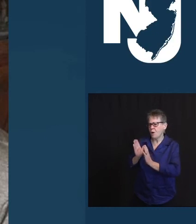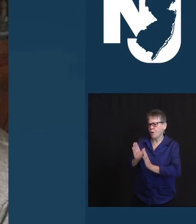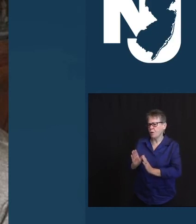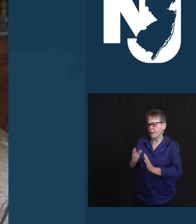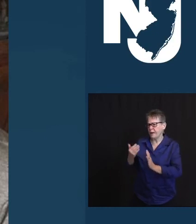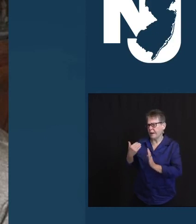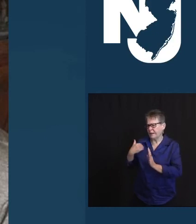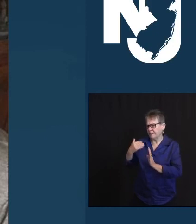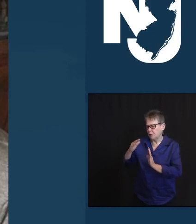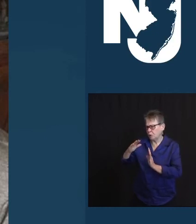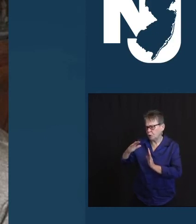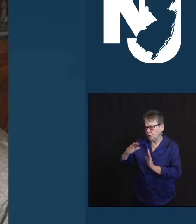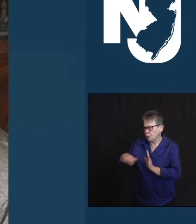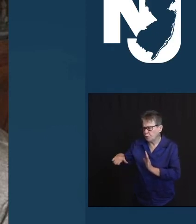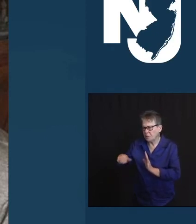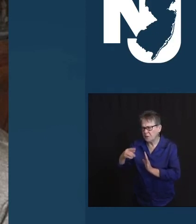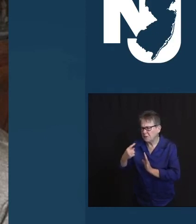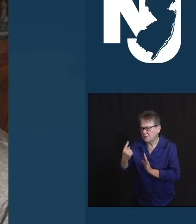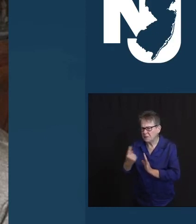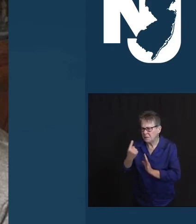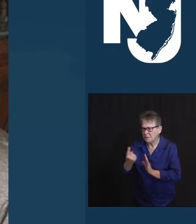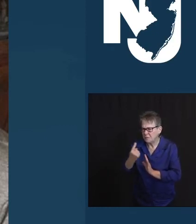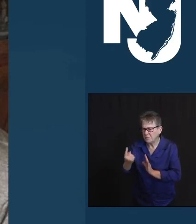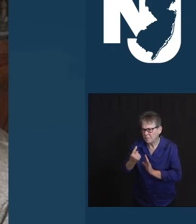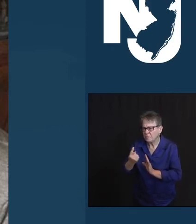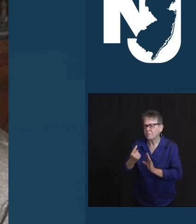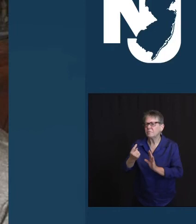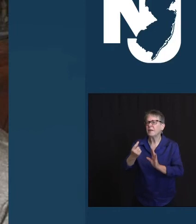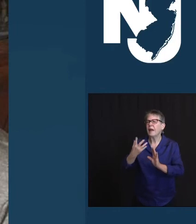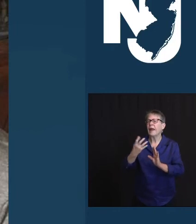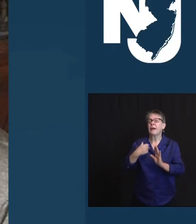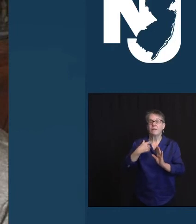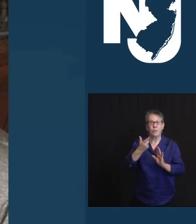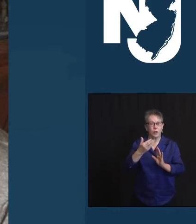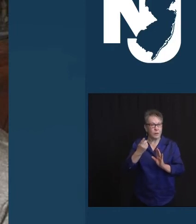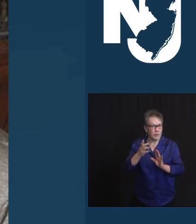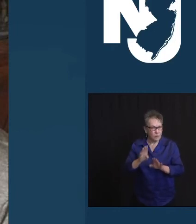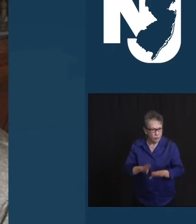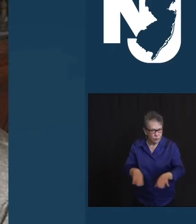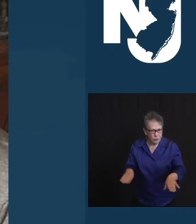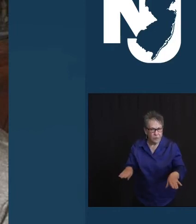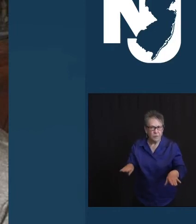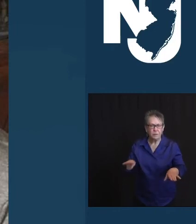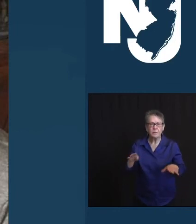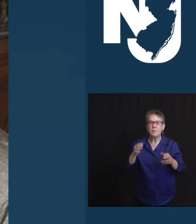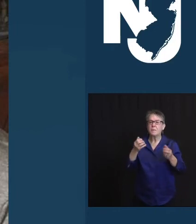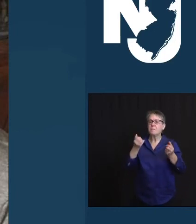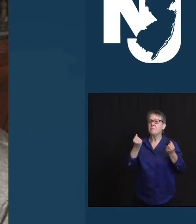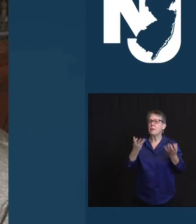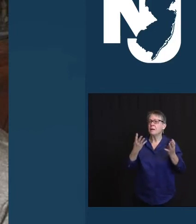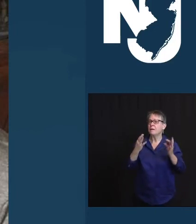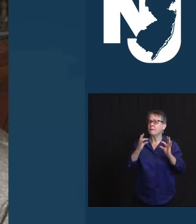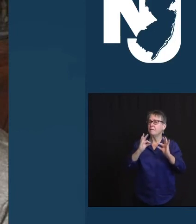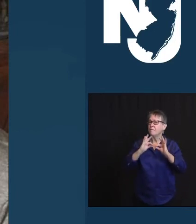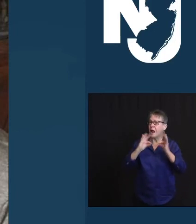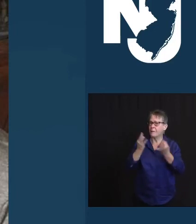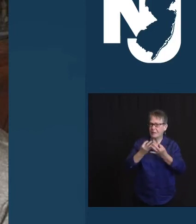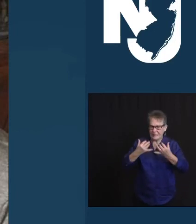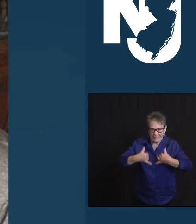his aunt and uncle Nancy and Sal. He also leaves many family members back in Italy, including his sister